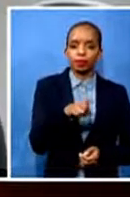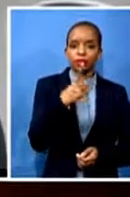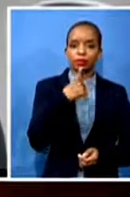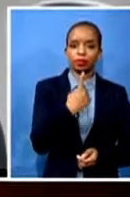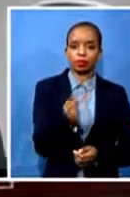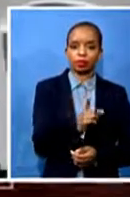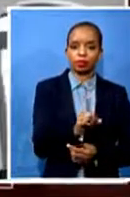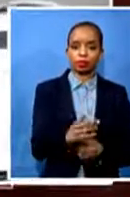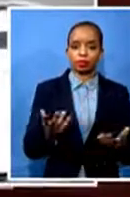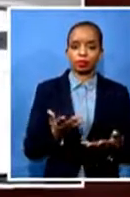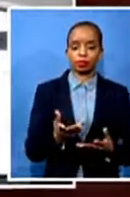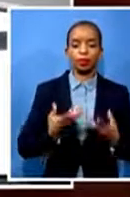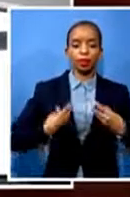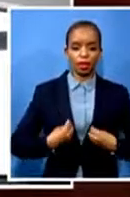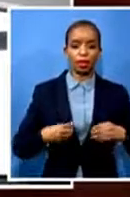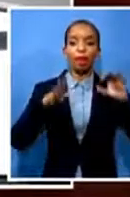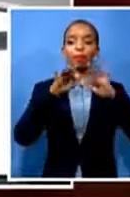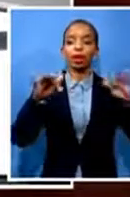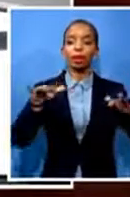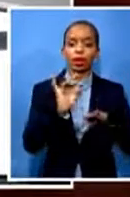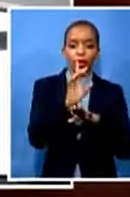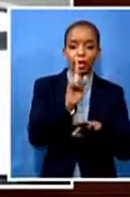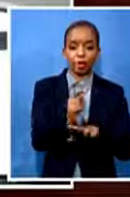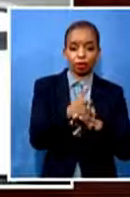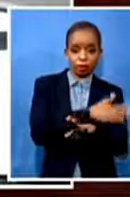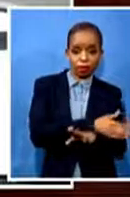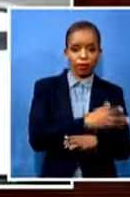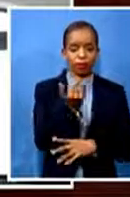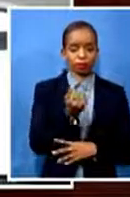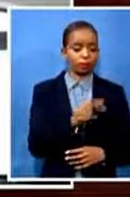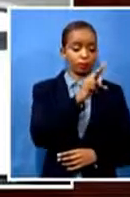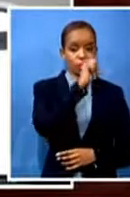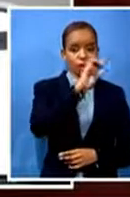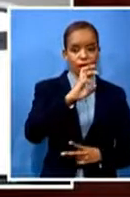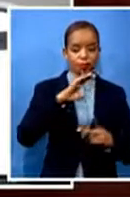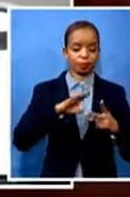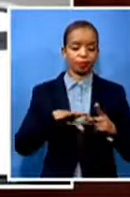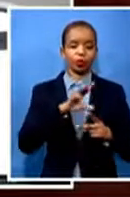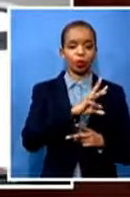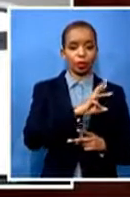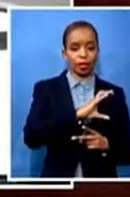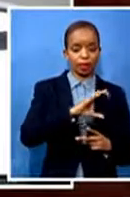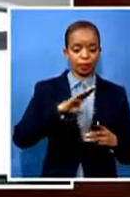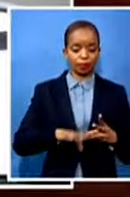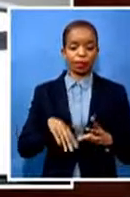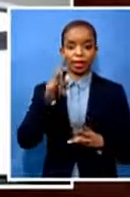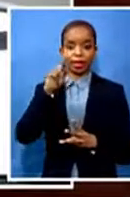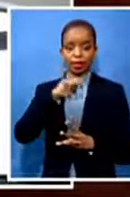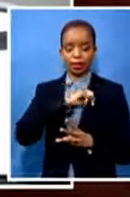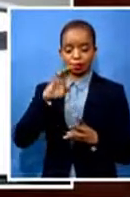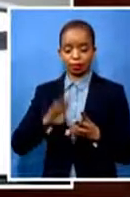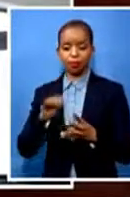Northern Cape, Western Cape, KwaZulu-Natal, Mpumalanga, already we have looked into all